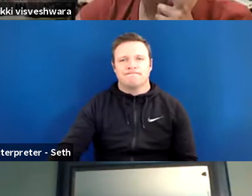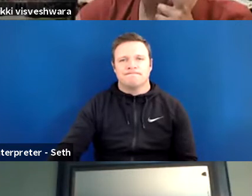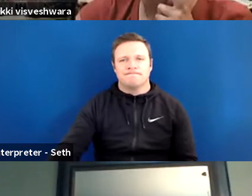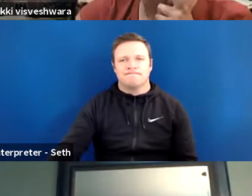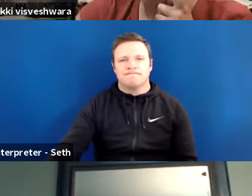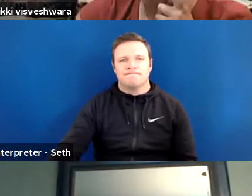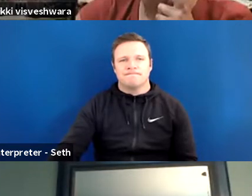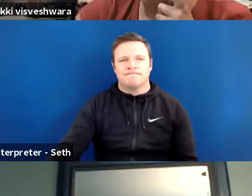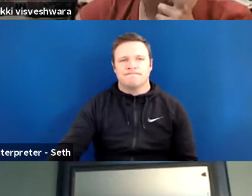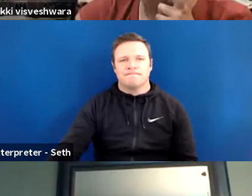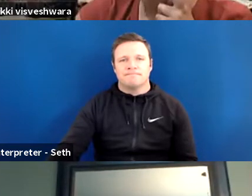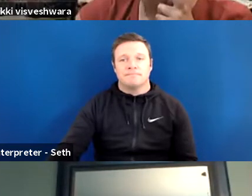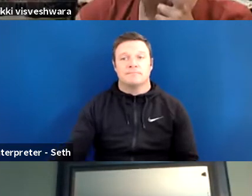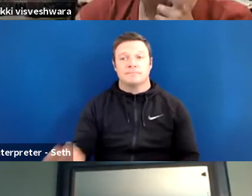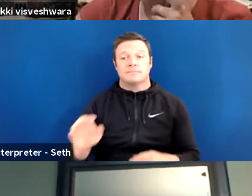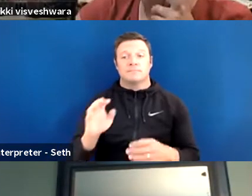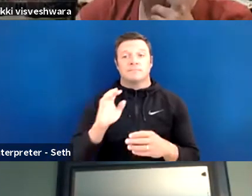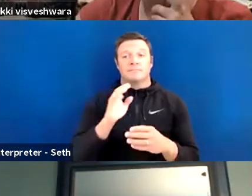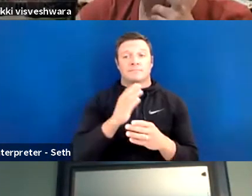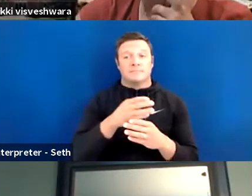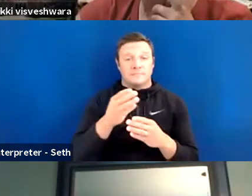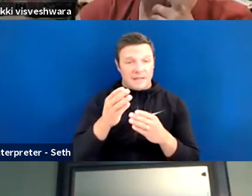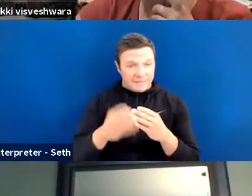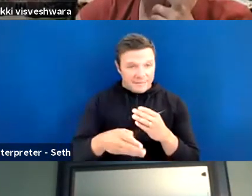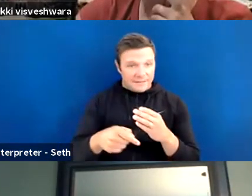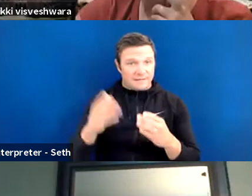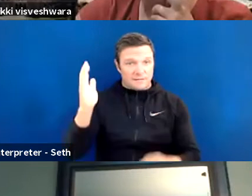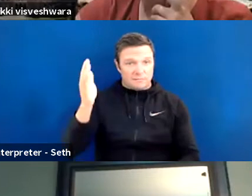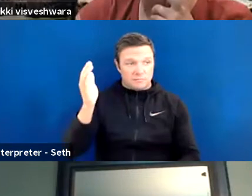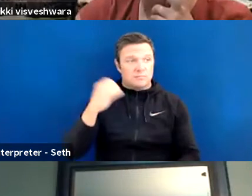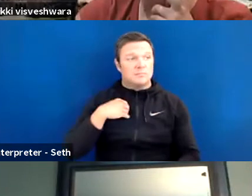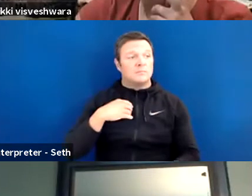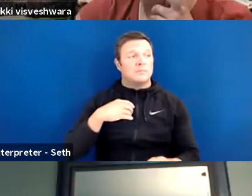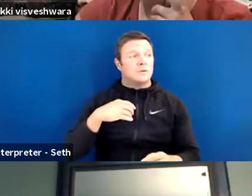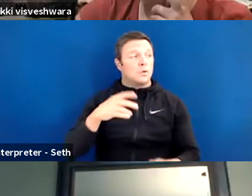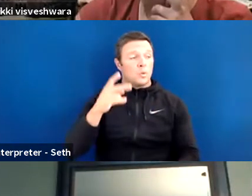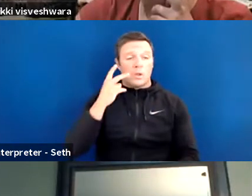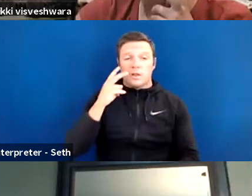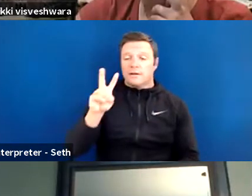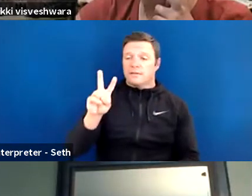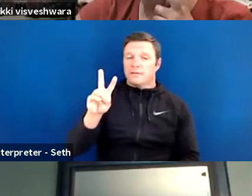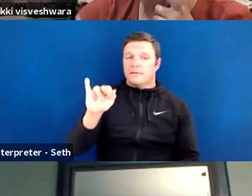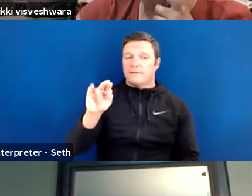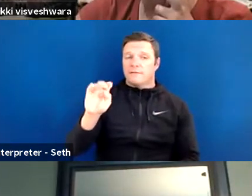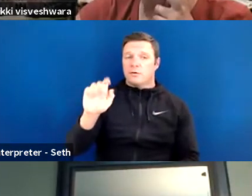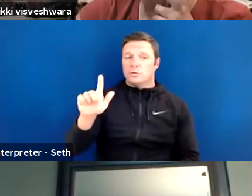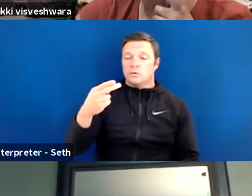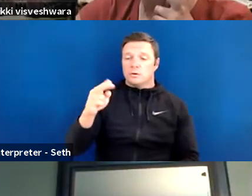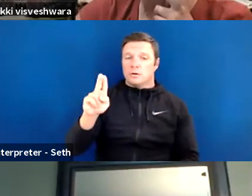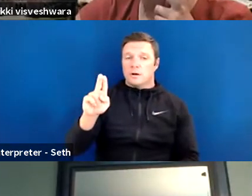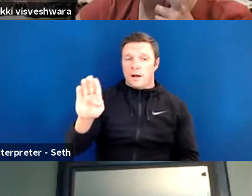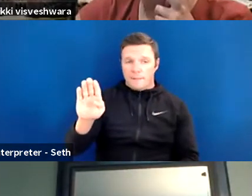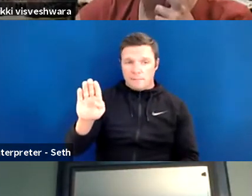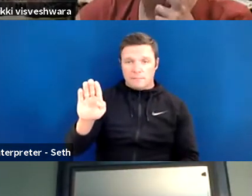And so at the end of this presentation, we'll go back into the virtual hub for faculty, and we'll talk about where you can sign up for